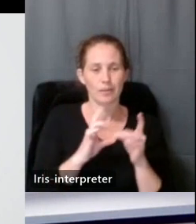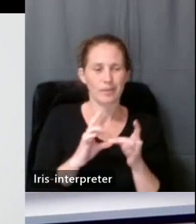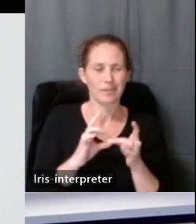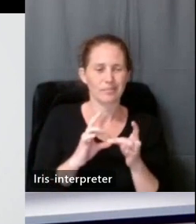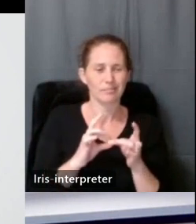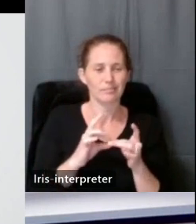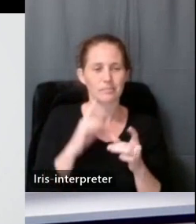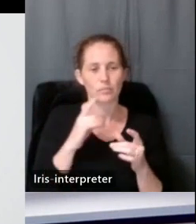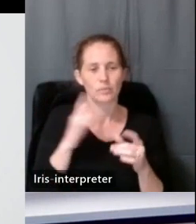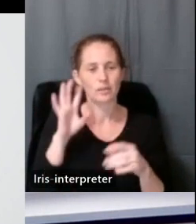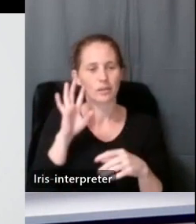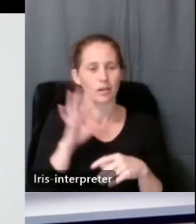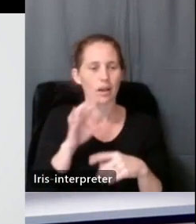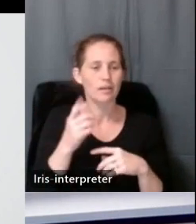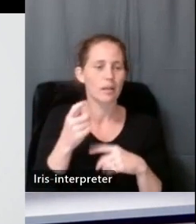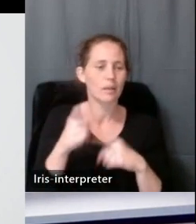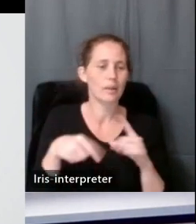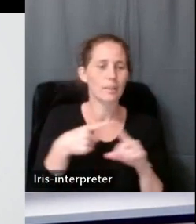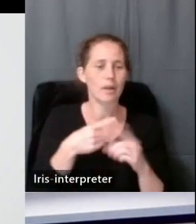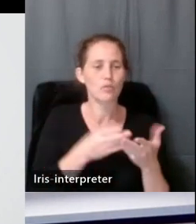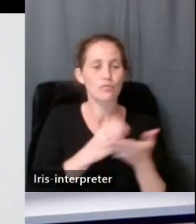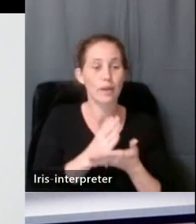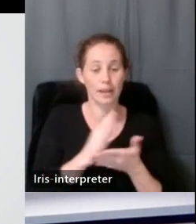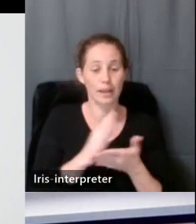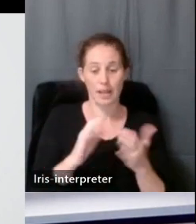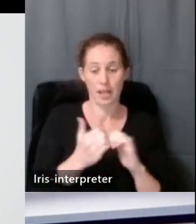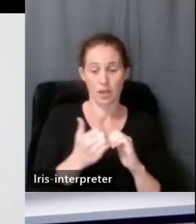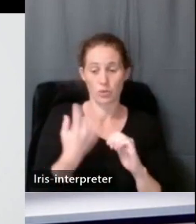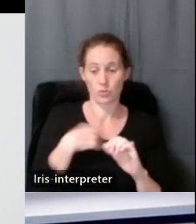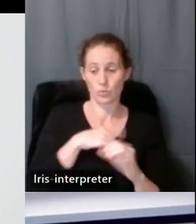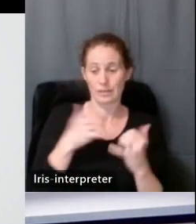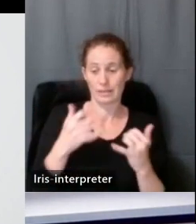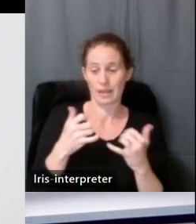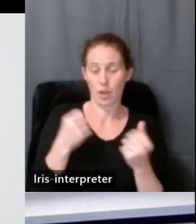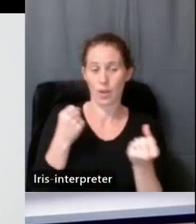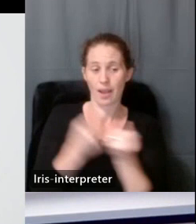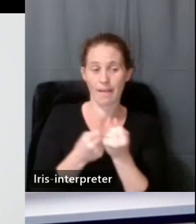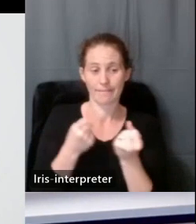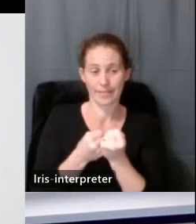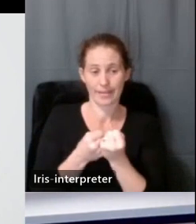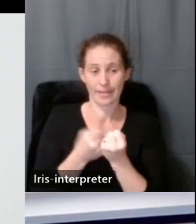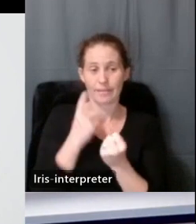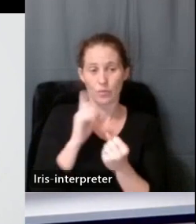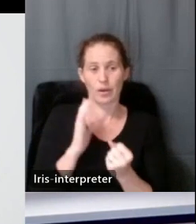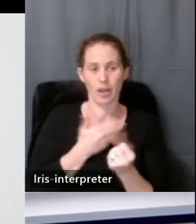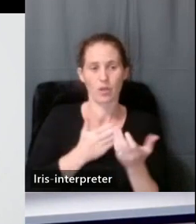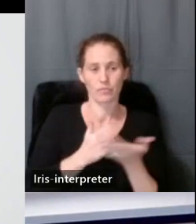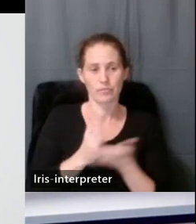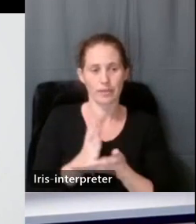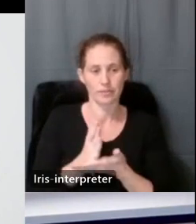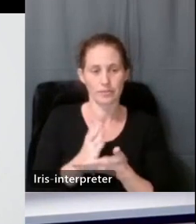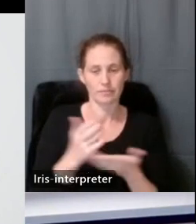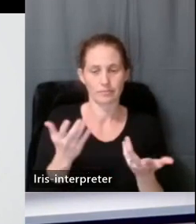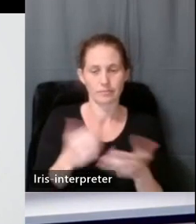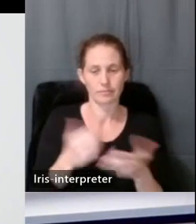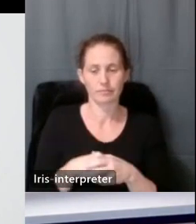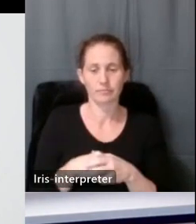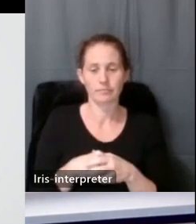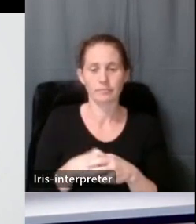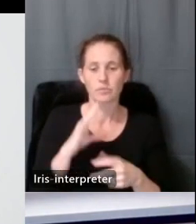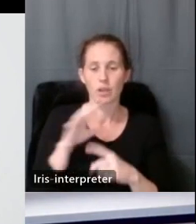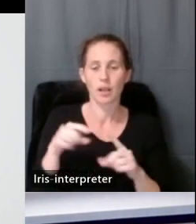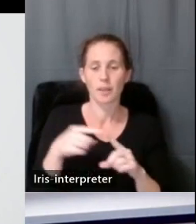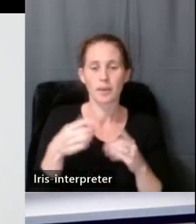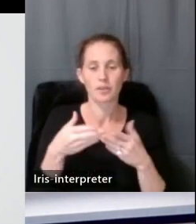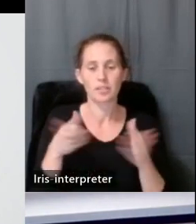about rights and so forth. How do we now advocate for our rights? Let's talk about the